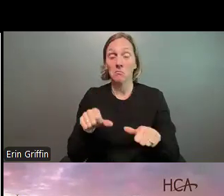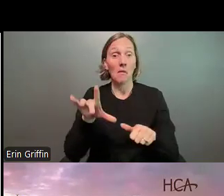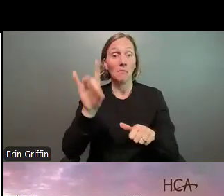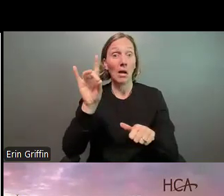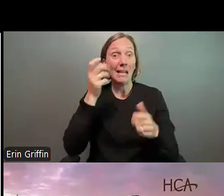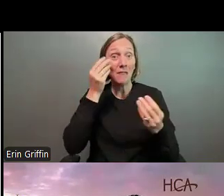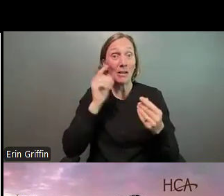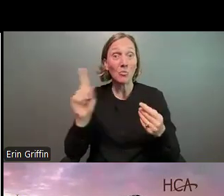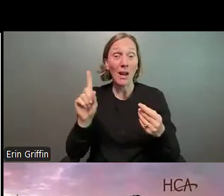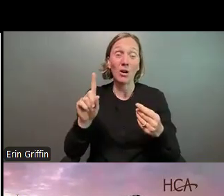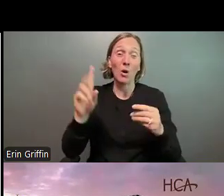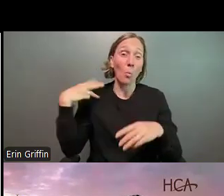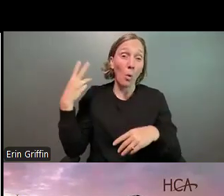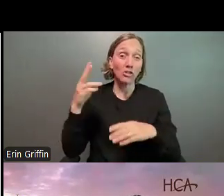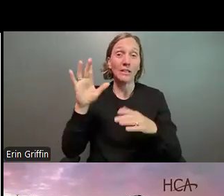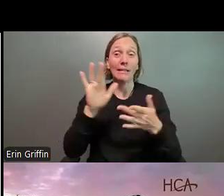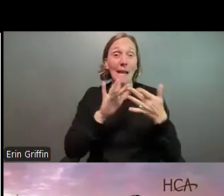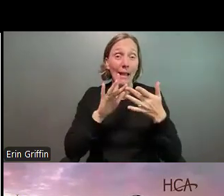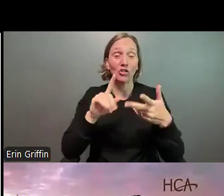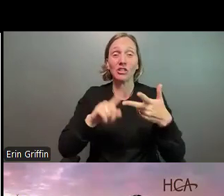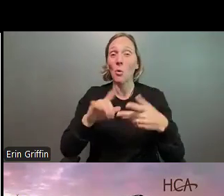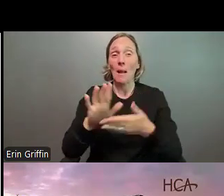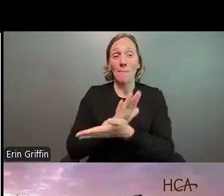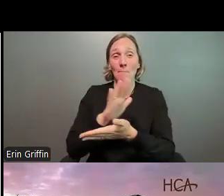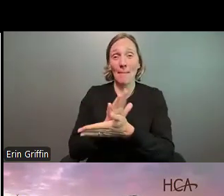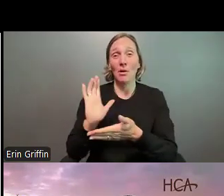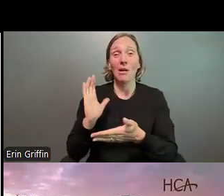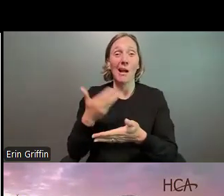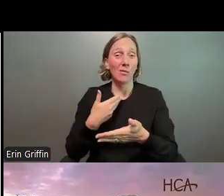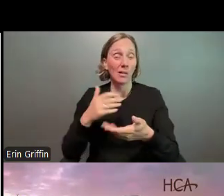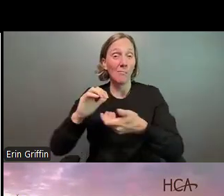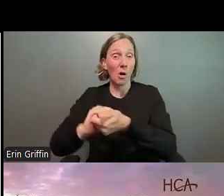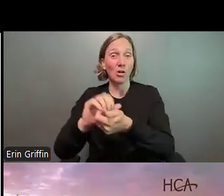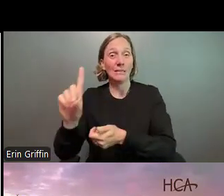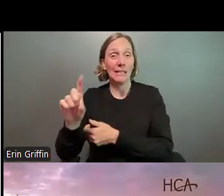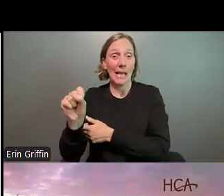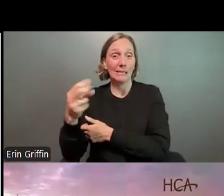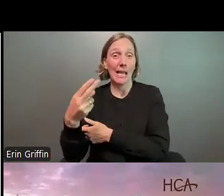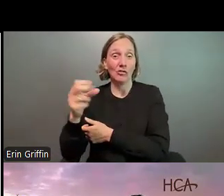or by paper through our partners at the Department of Social and Health Services.